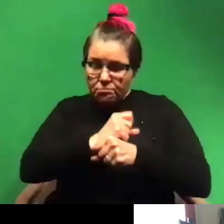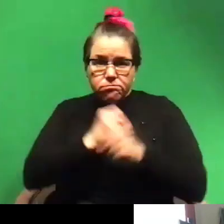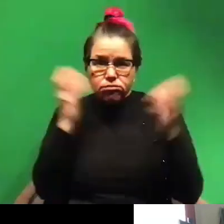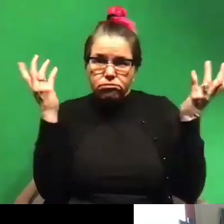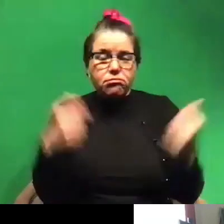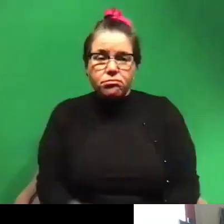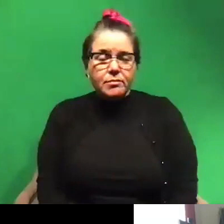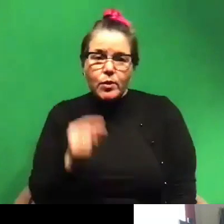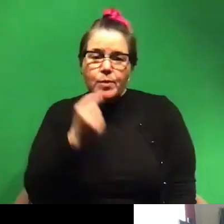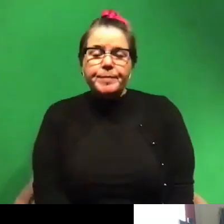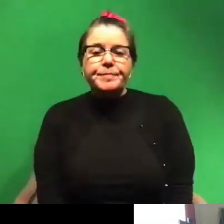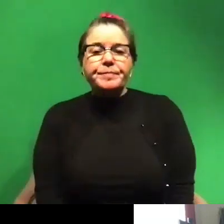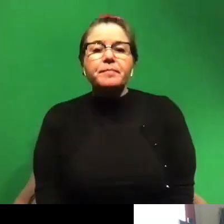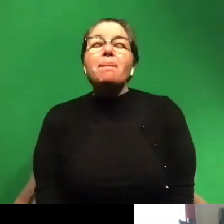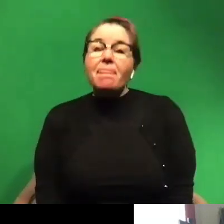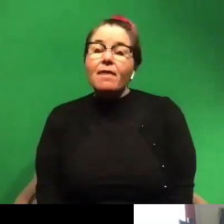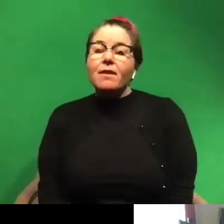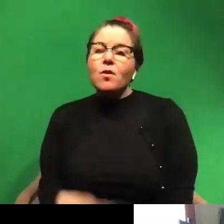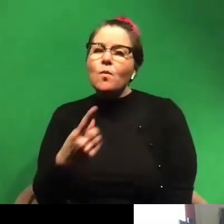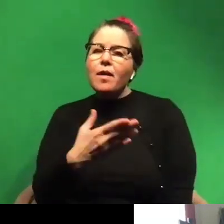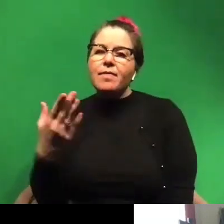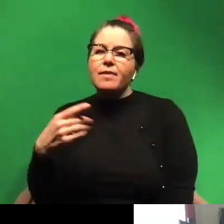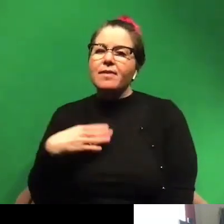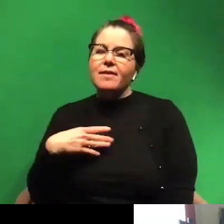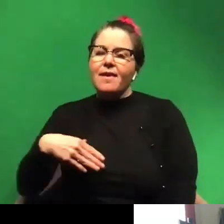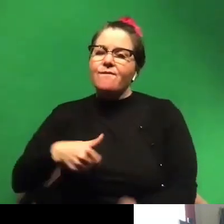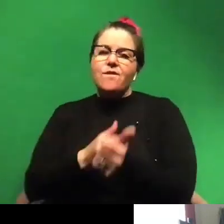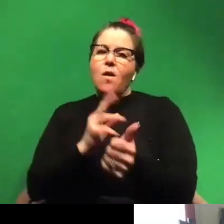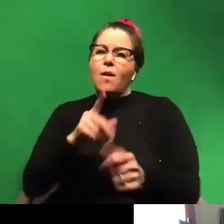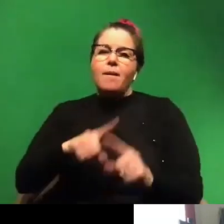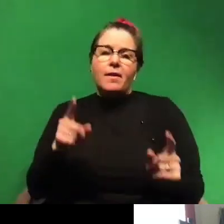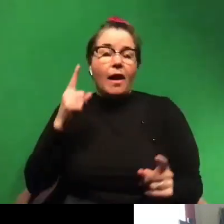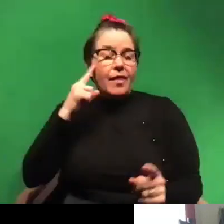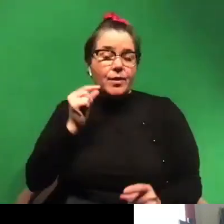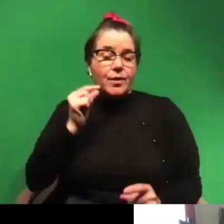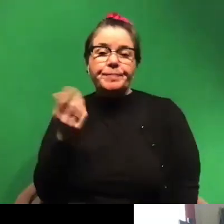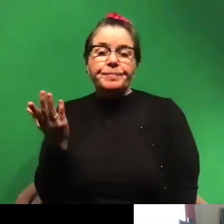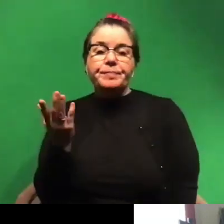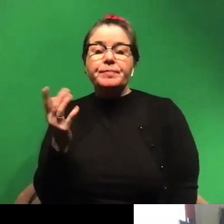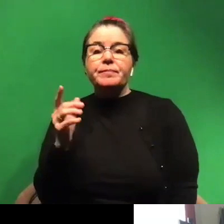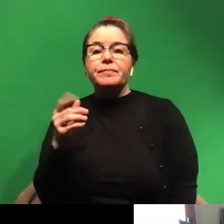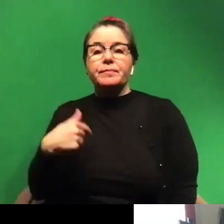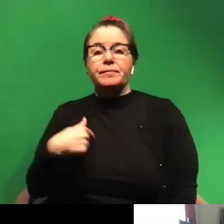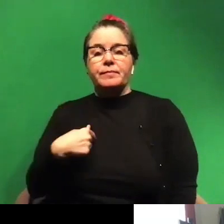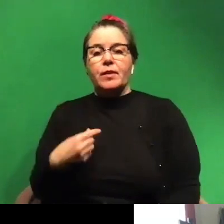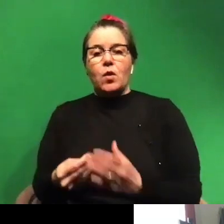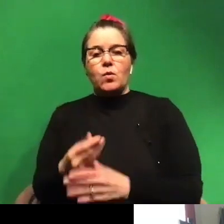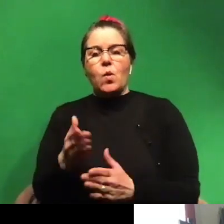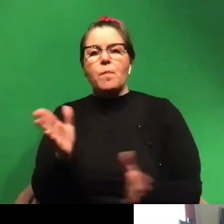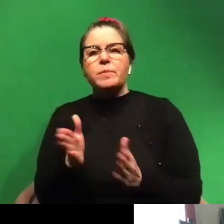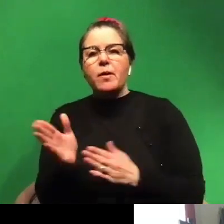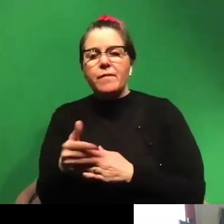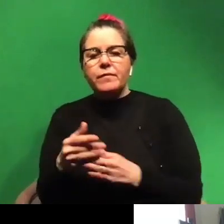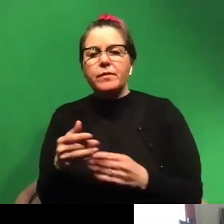So one of the things I've never been able to follow up on, but I think is really cool, is when I grow little fish, I put them in